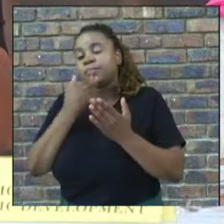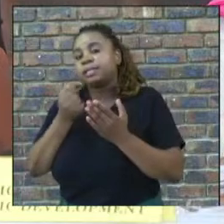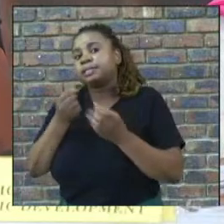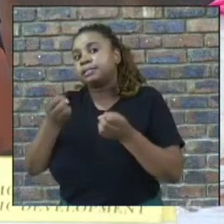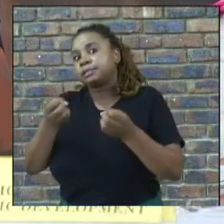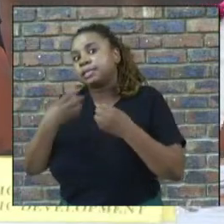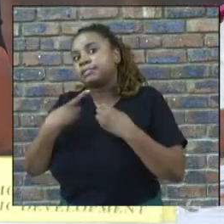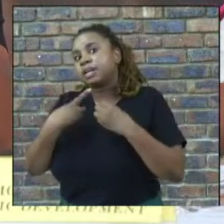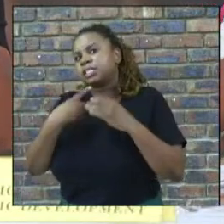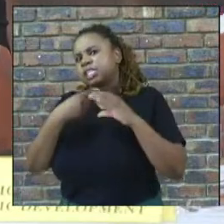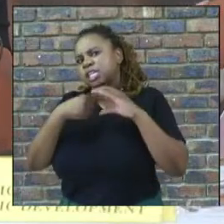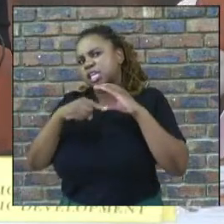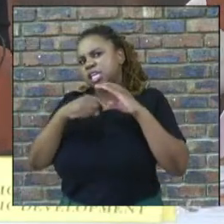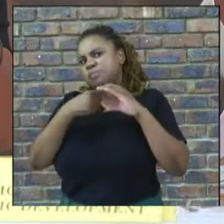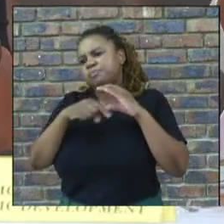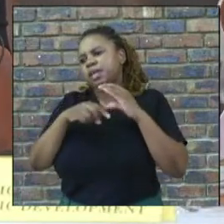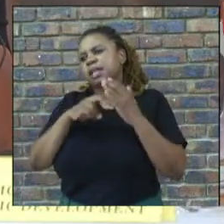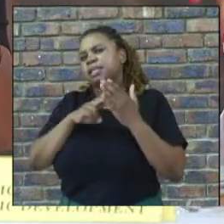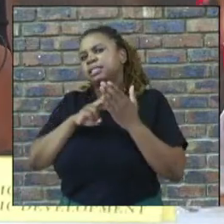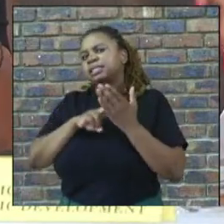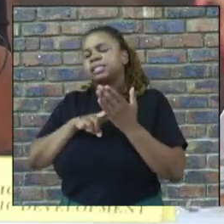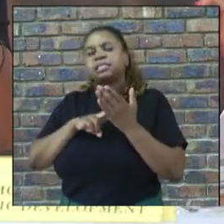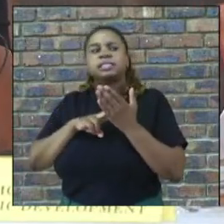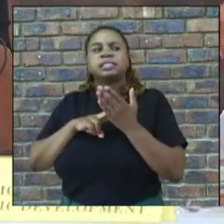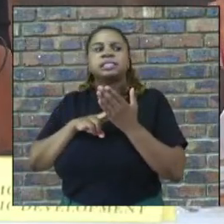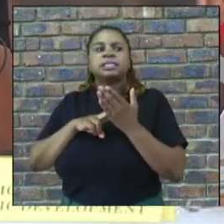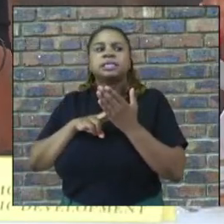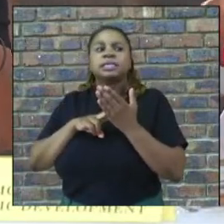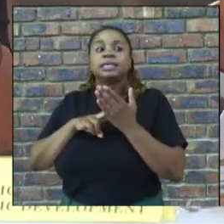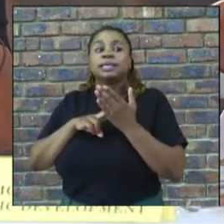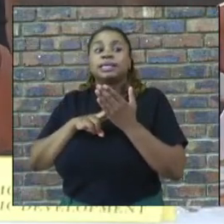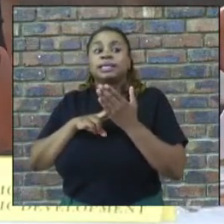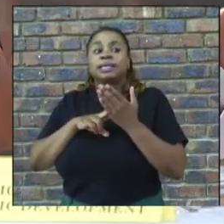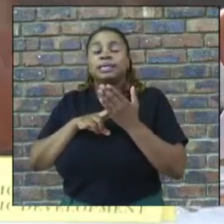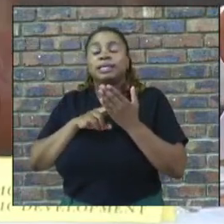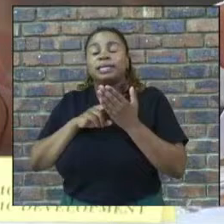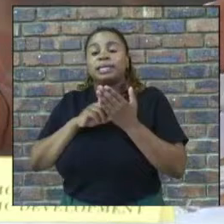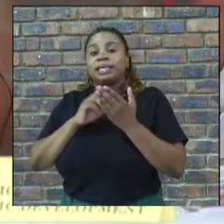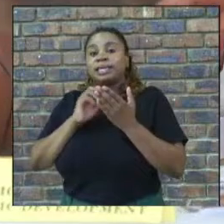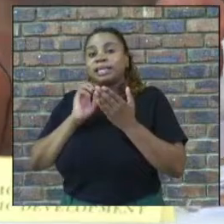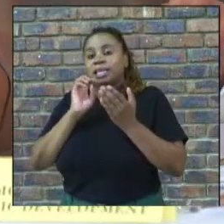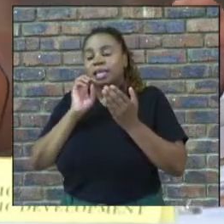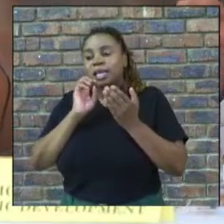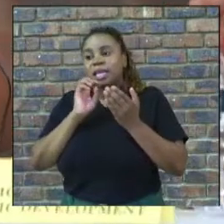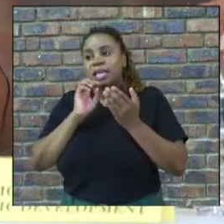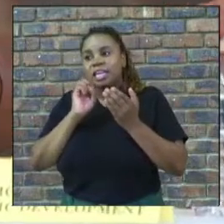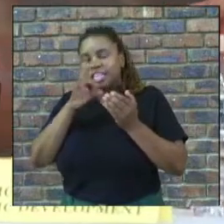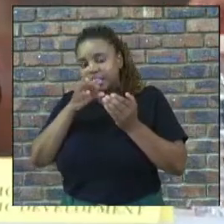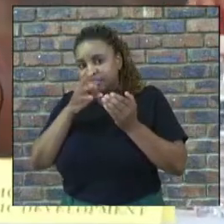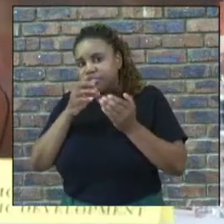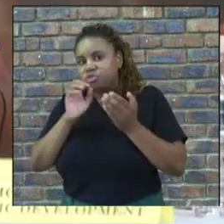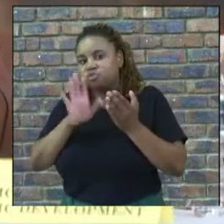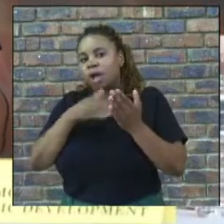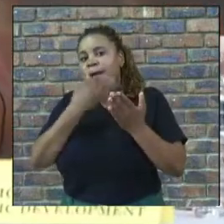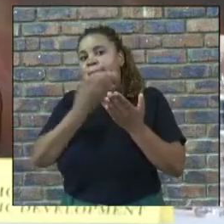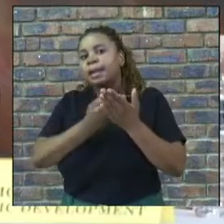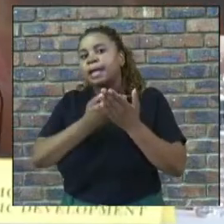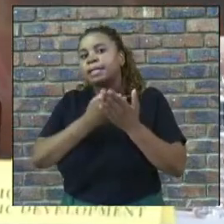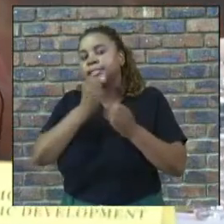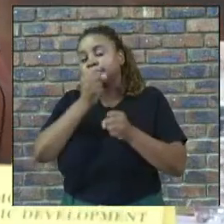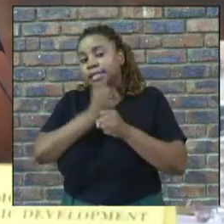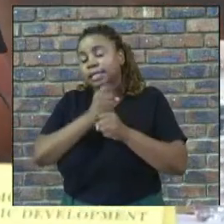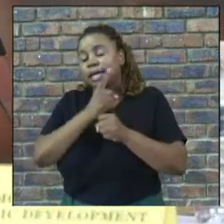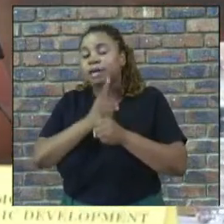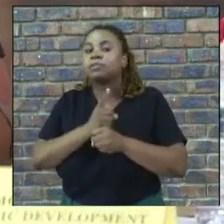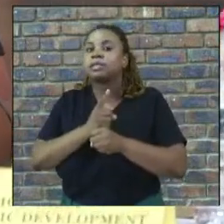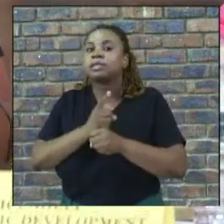or especially in the agencies that you are under Gauteng, again, because we are the ones who play oversight